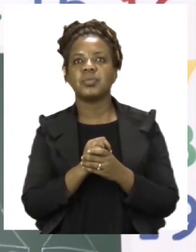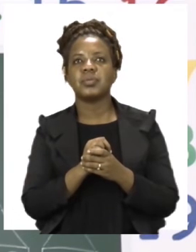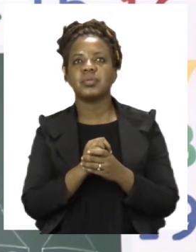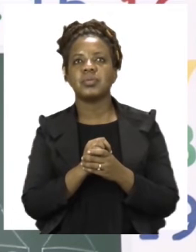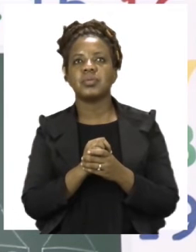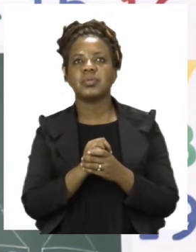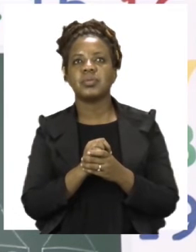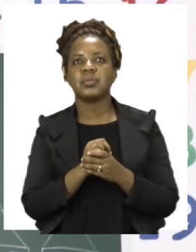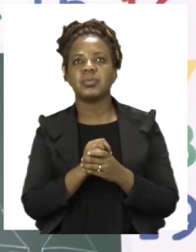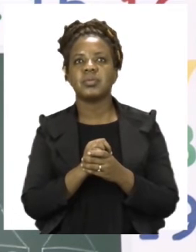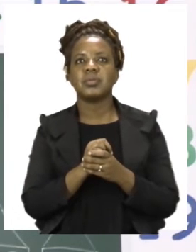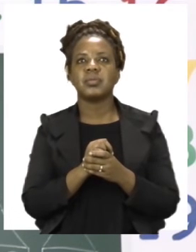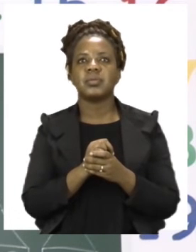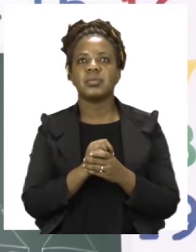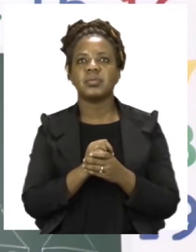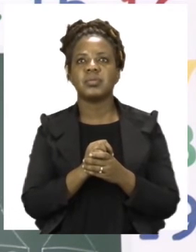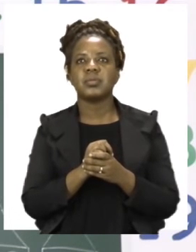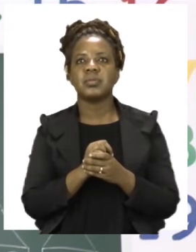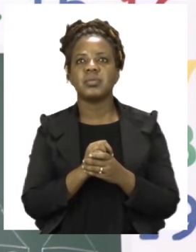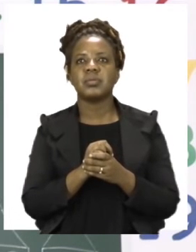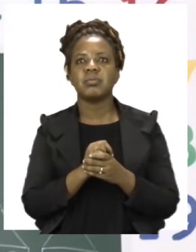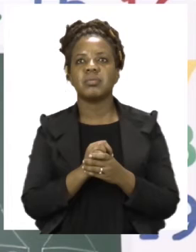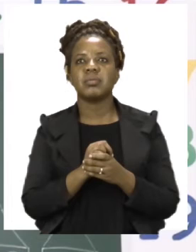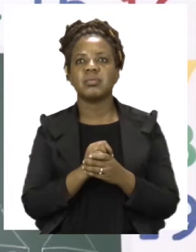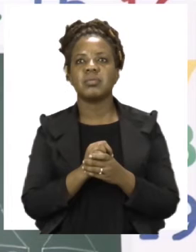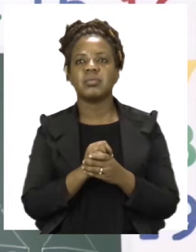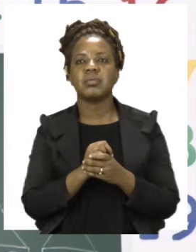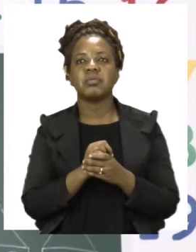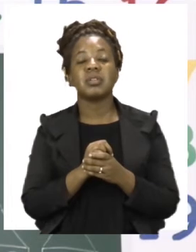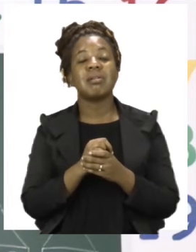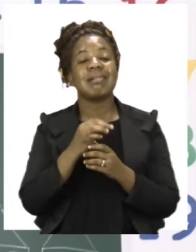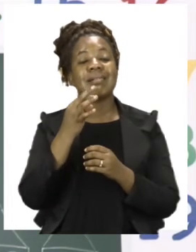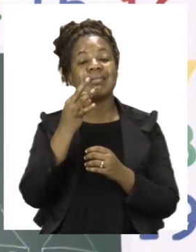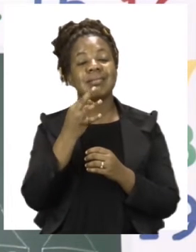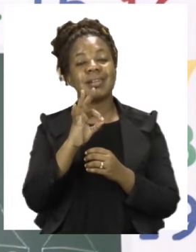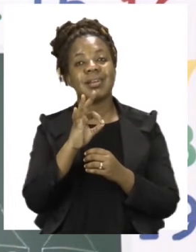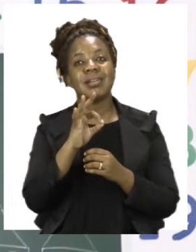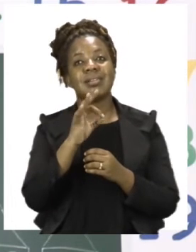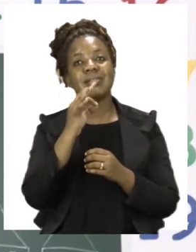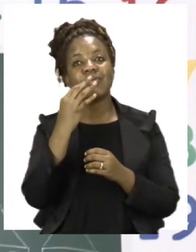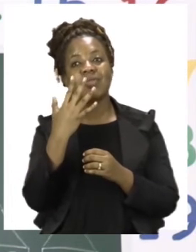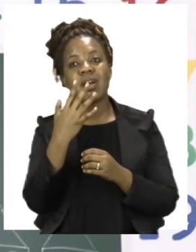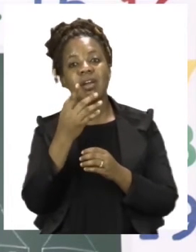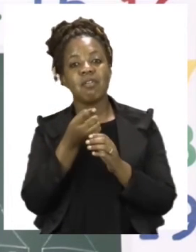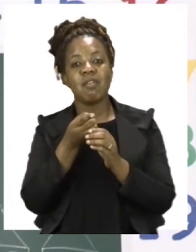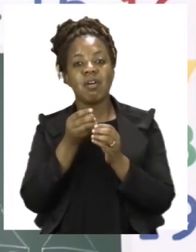house in front of it. So 95 will not go backwards because it has a